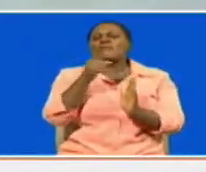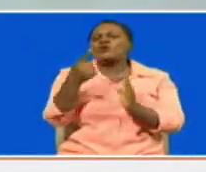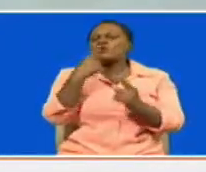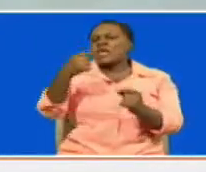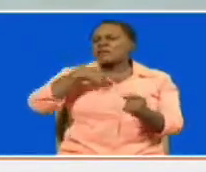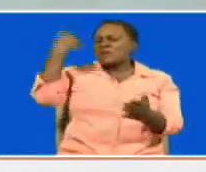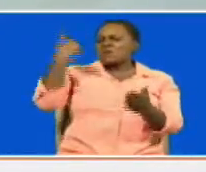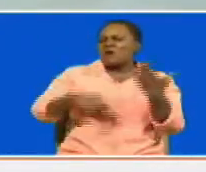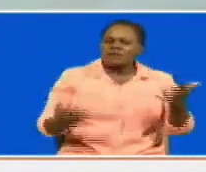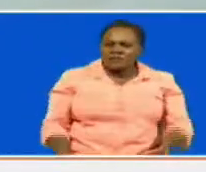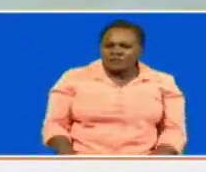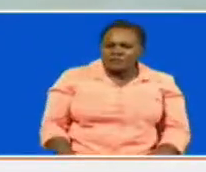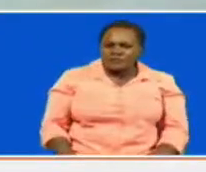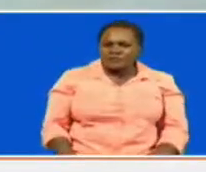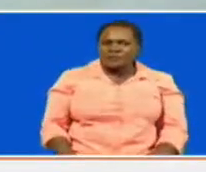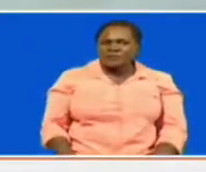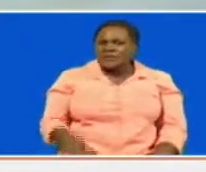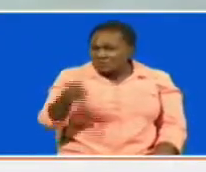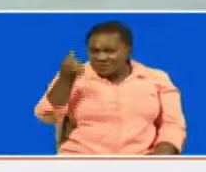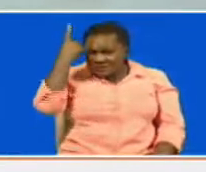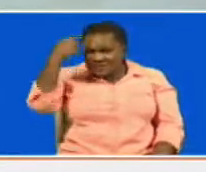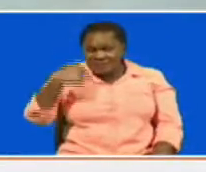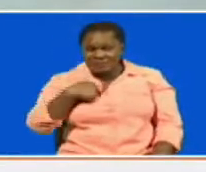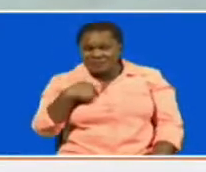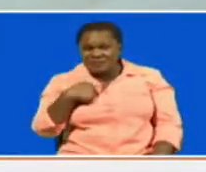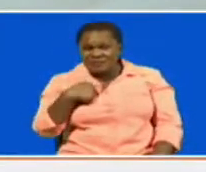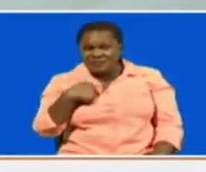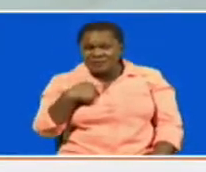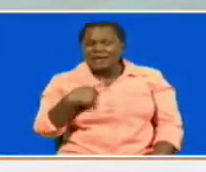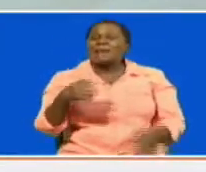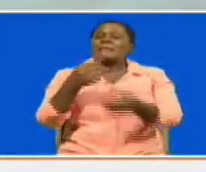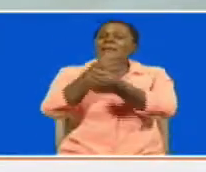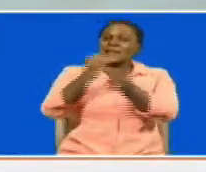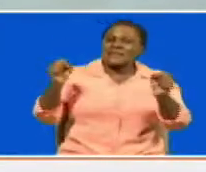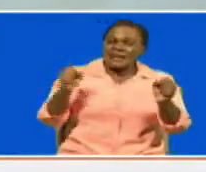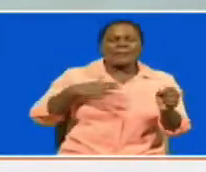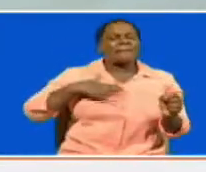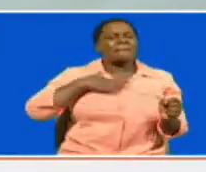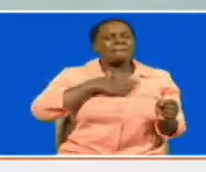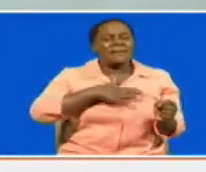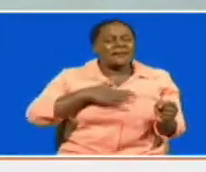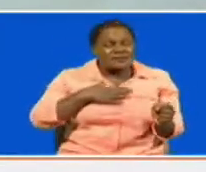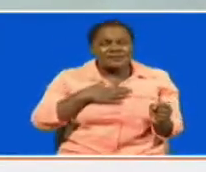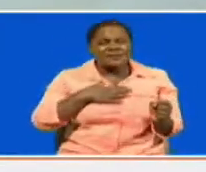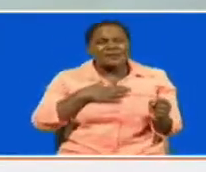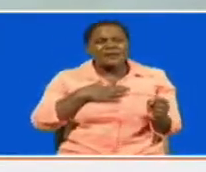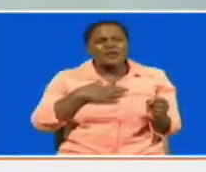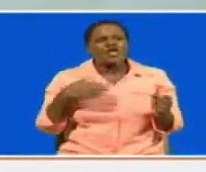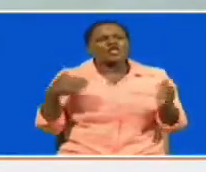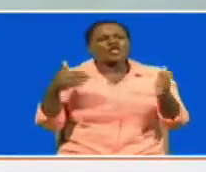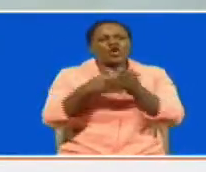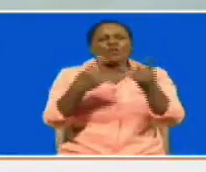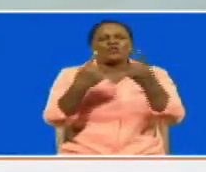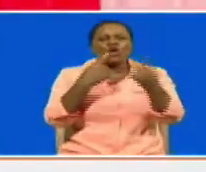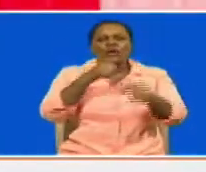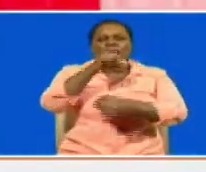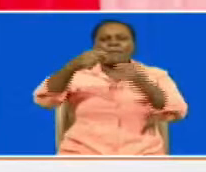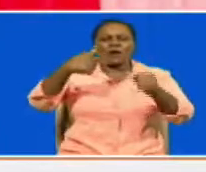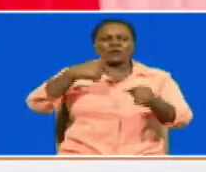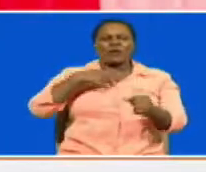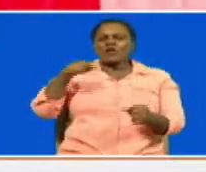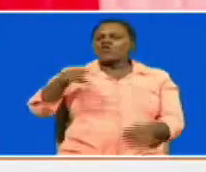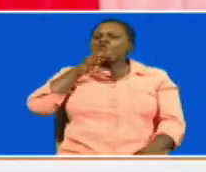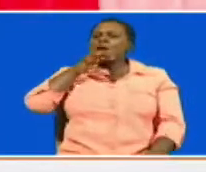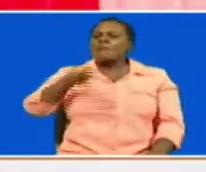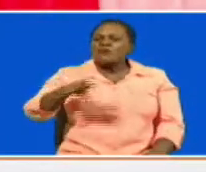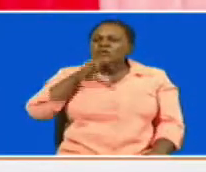Unaniongelea nini? Sijui kama tunaelewana. Mr. President, please stop talking about me.